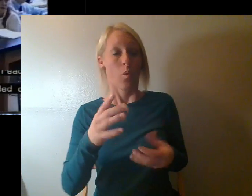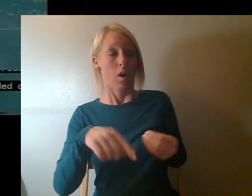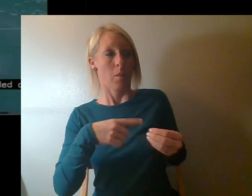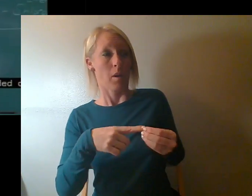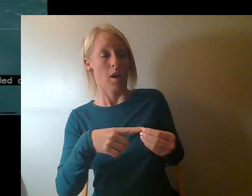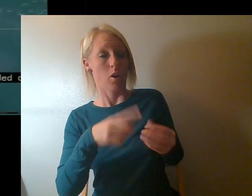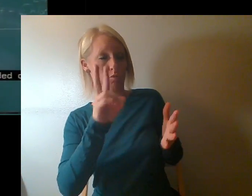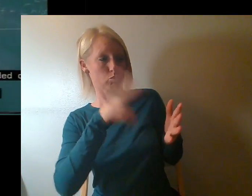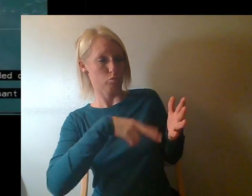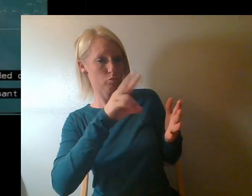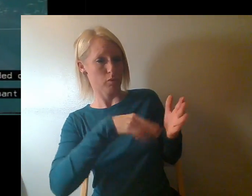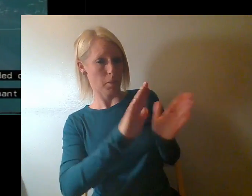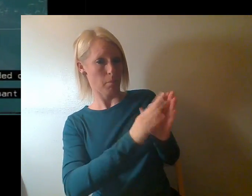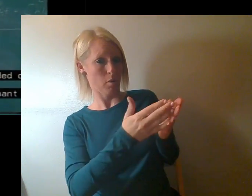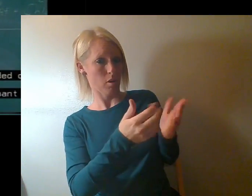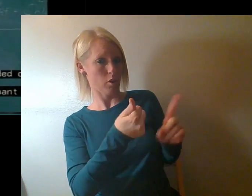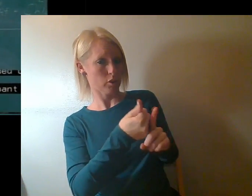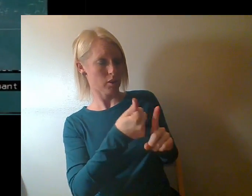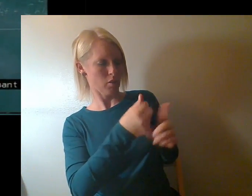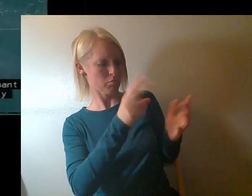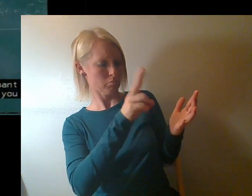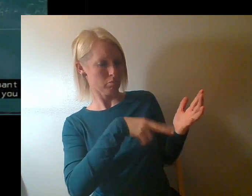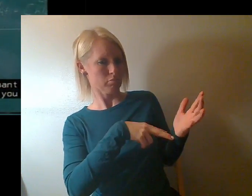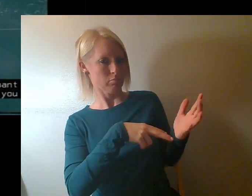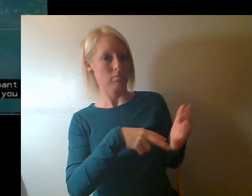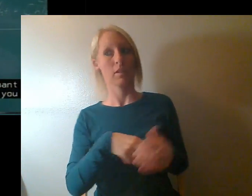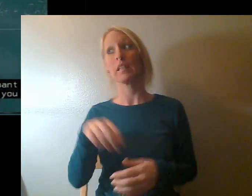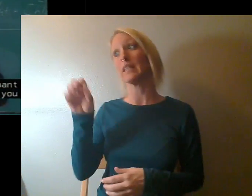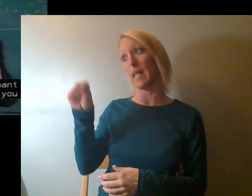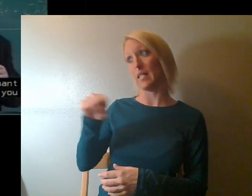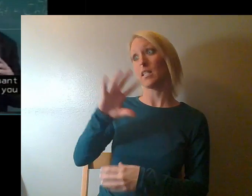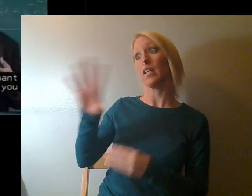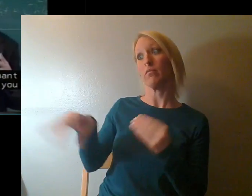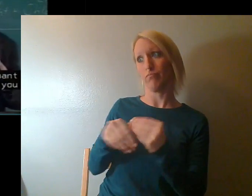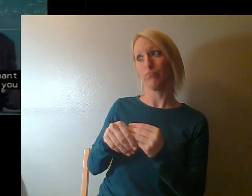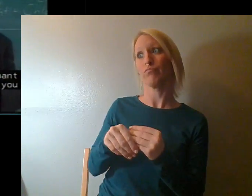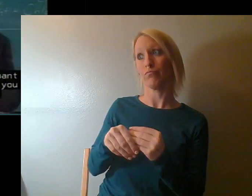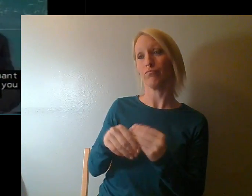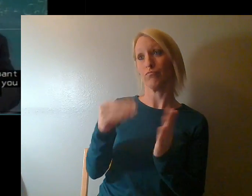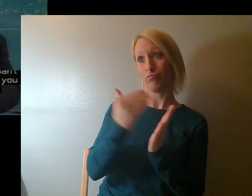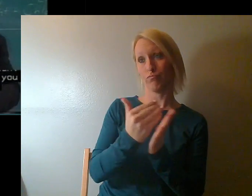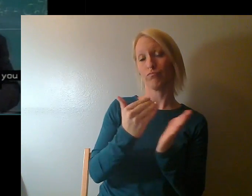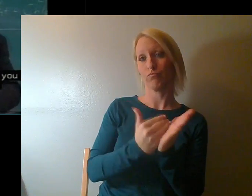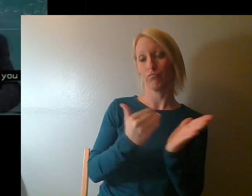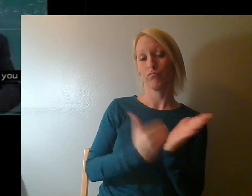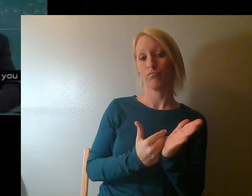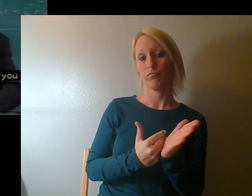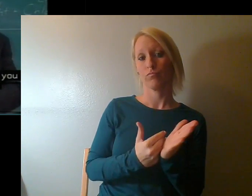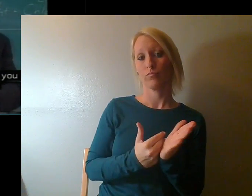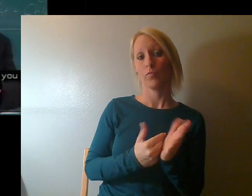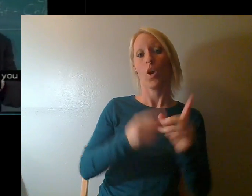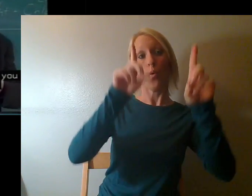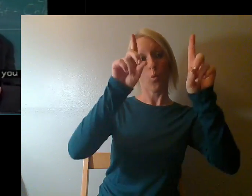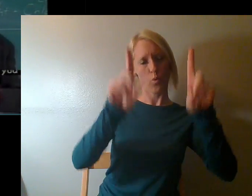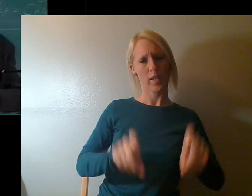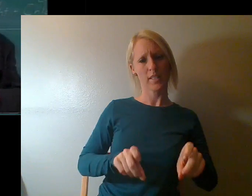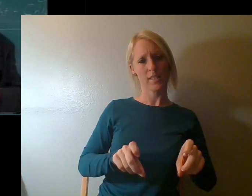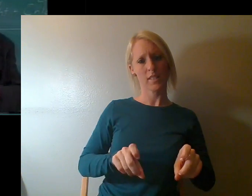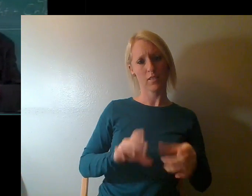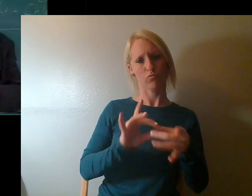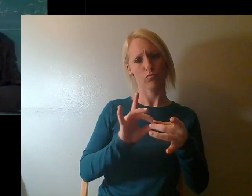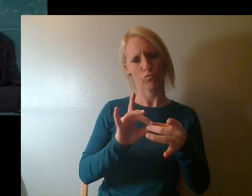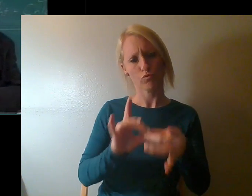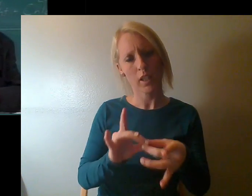included on it. So basically what I would want to see on the quiz is that you know all the parts that we discussed. So in other words,